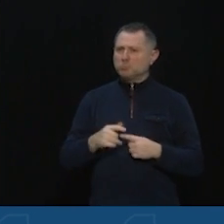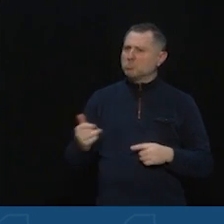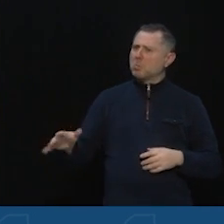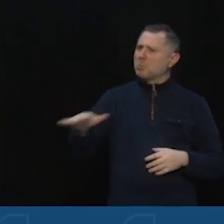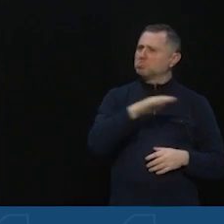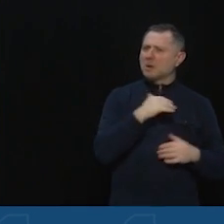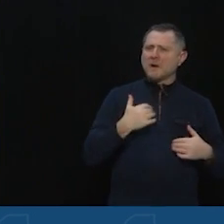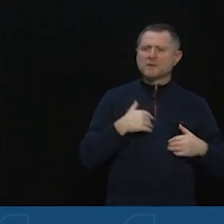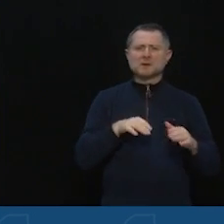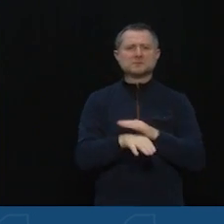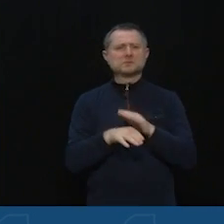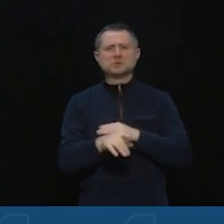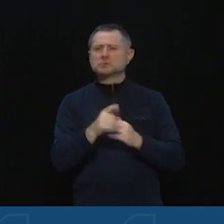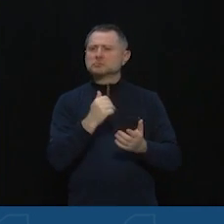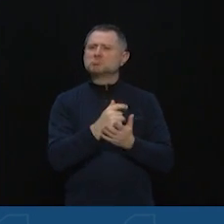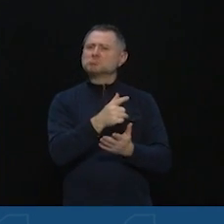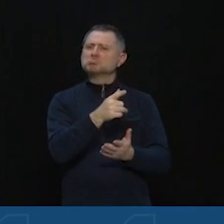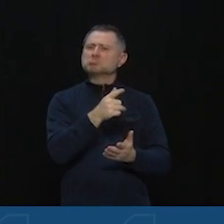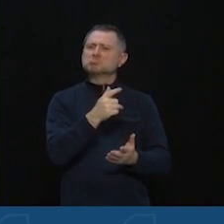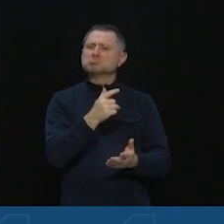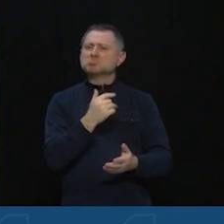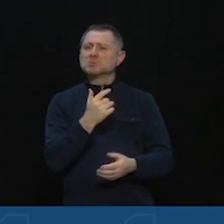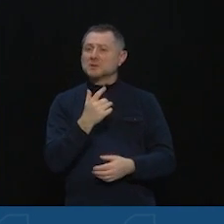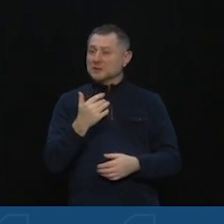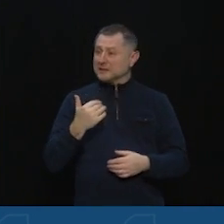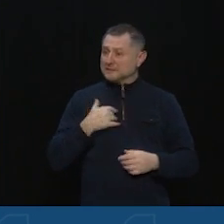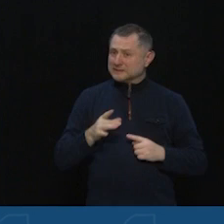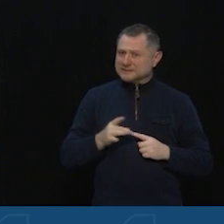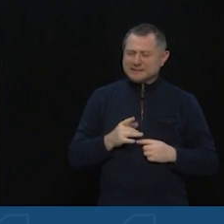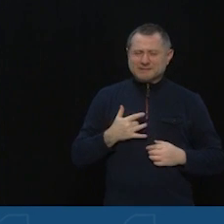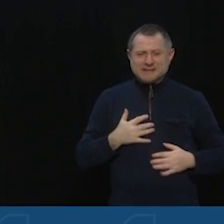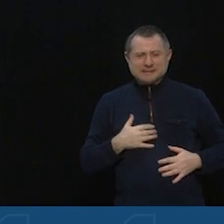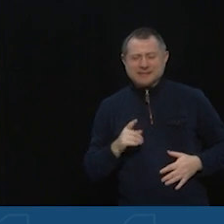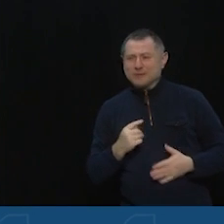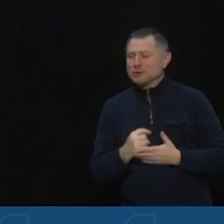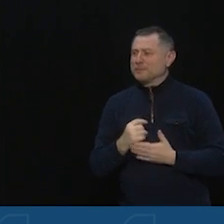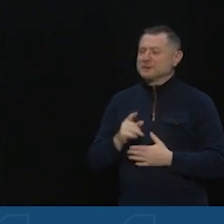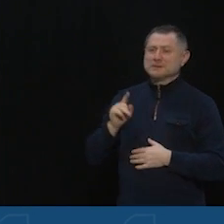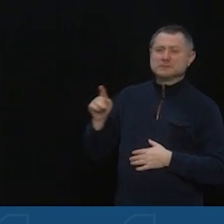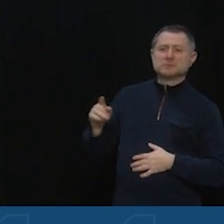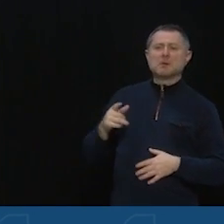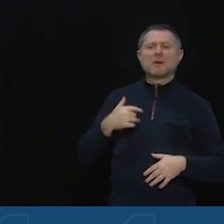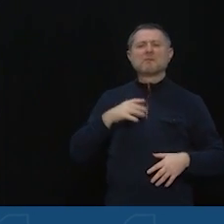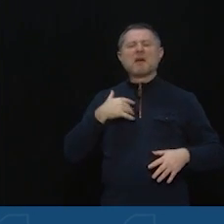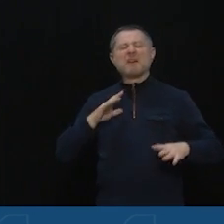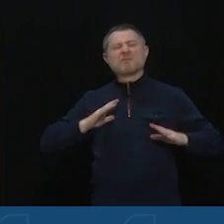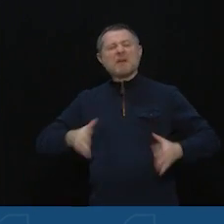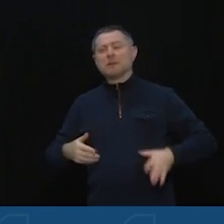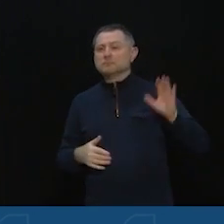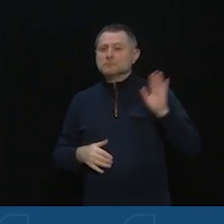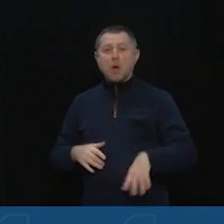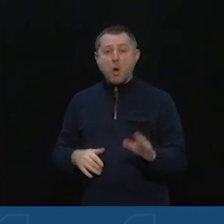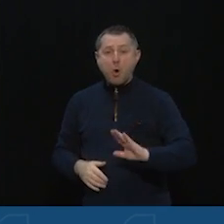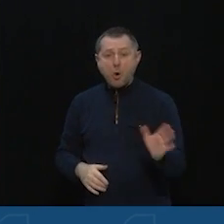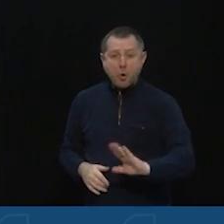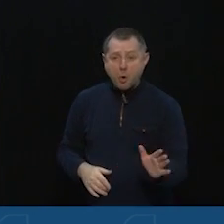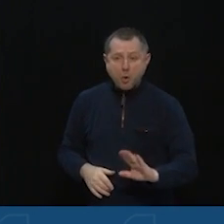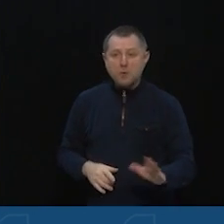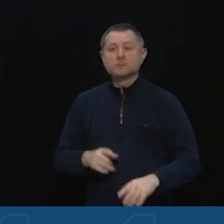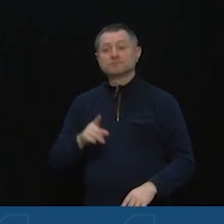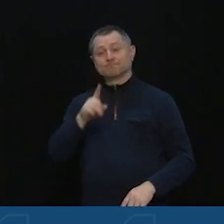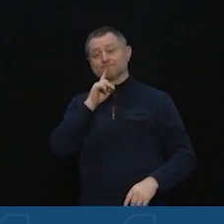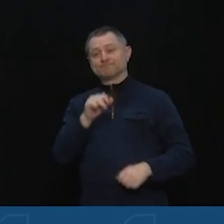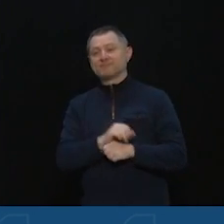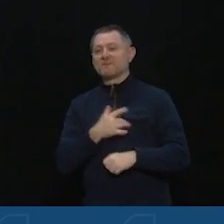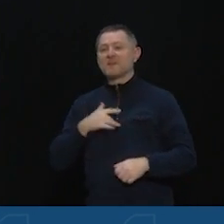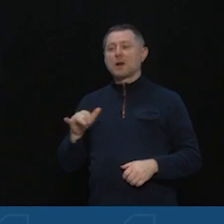you have COVID symptoms, you should not ignore them. And they're basically flu-like